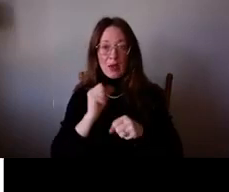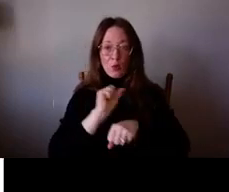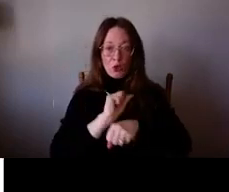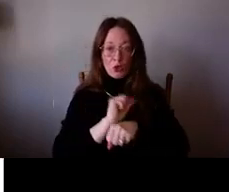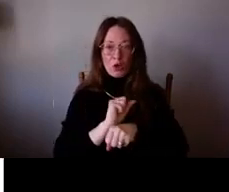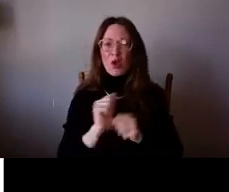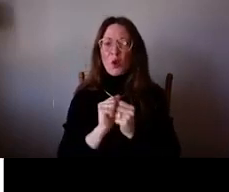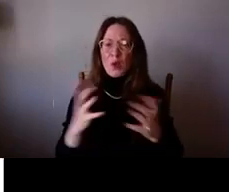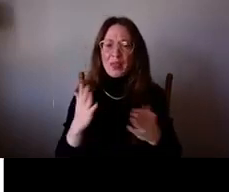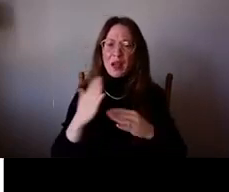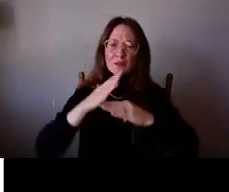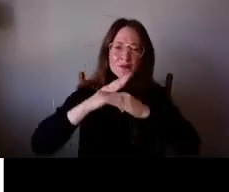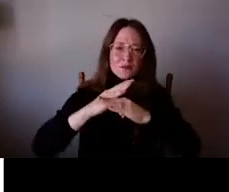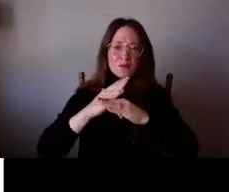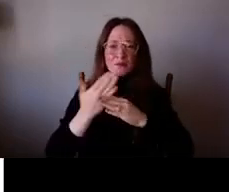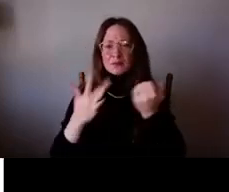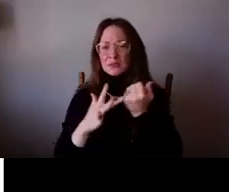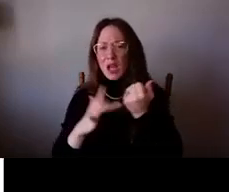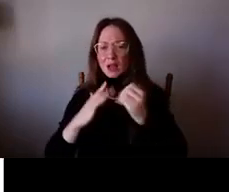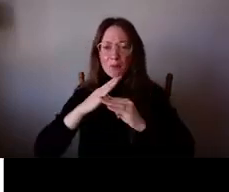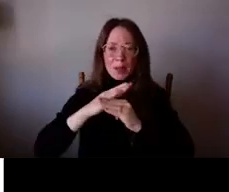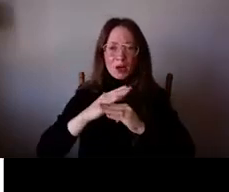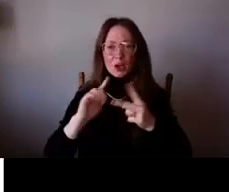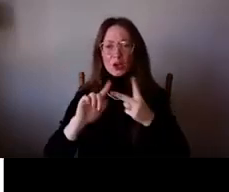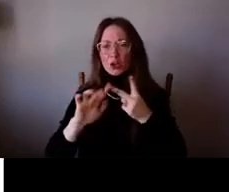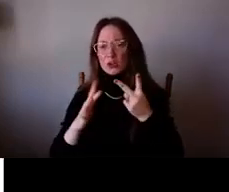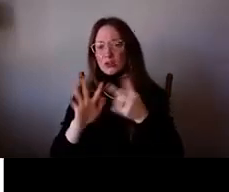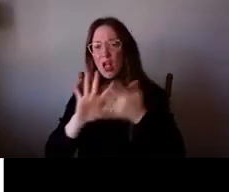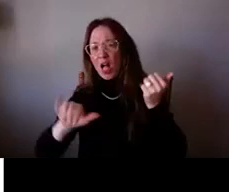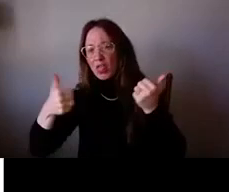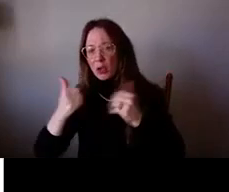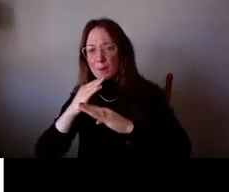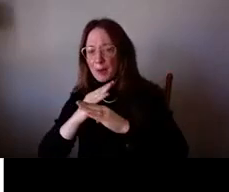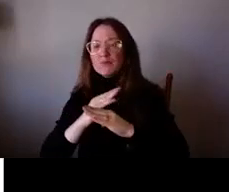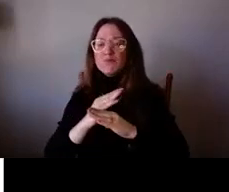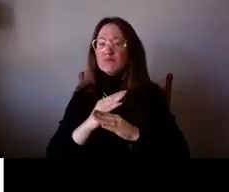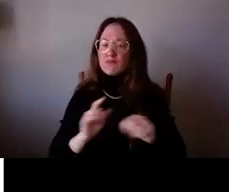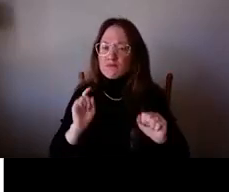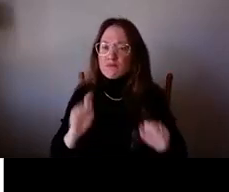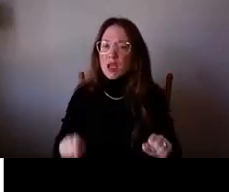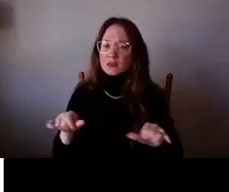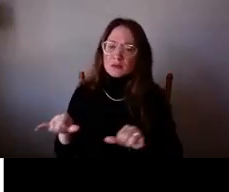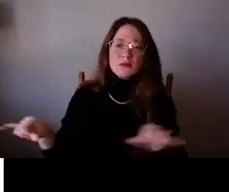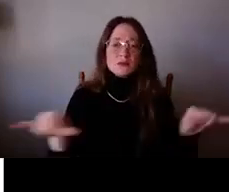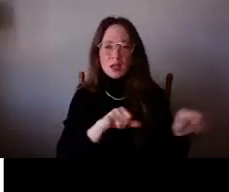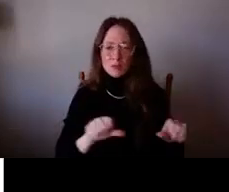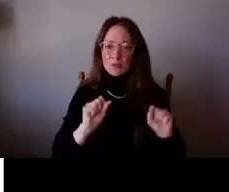or accessibility barriers for people, but rather creating a level playing field for individuals with